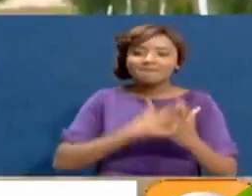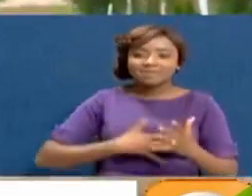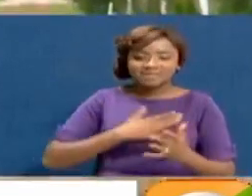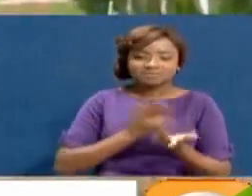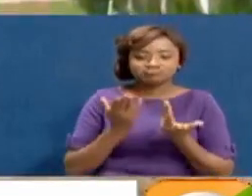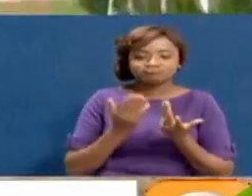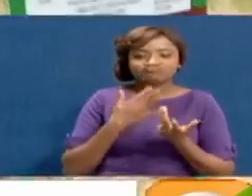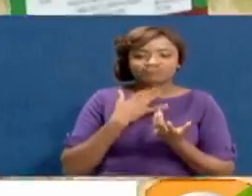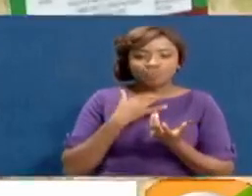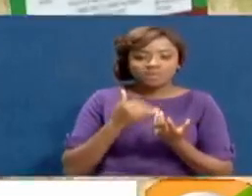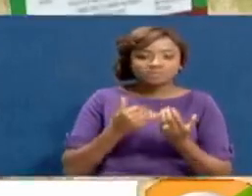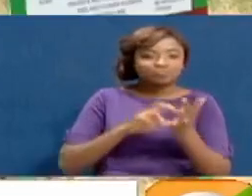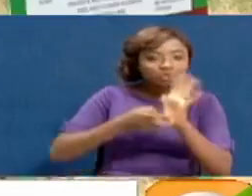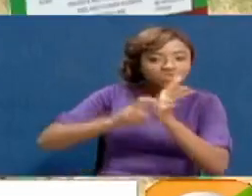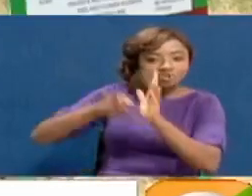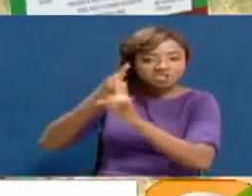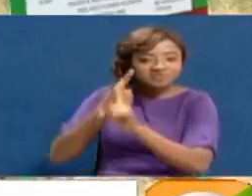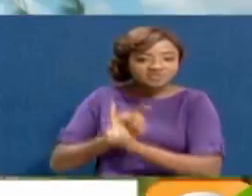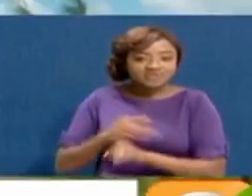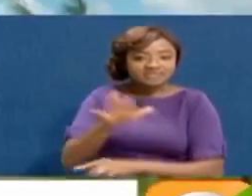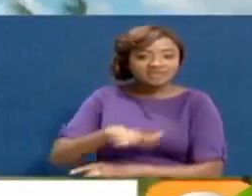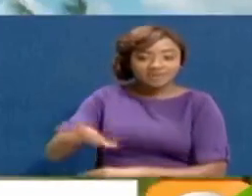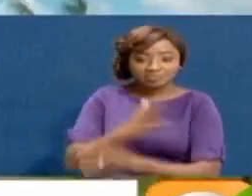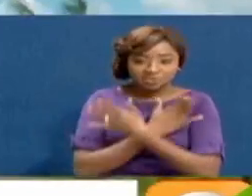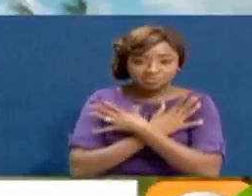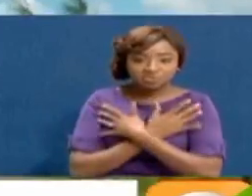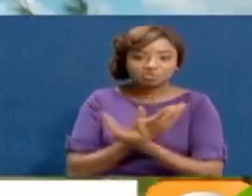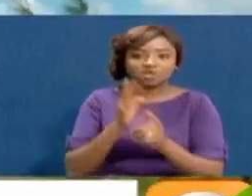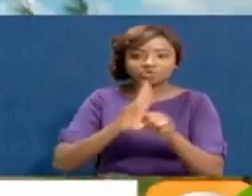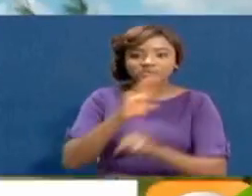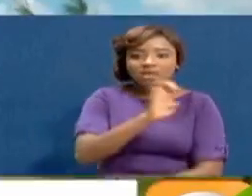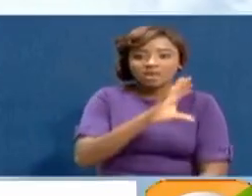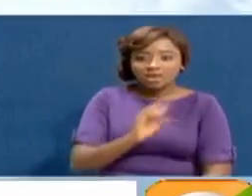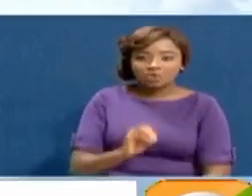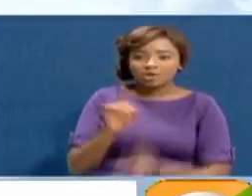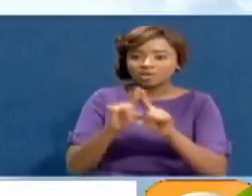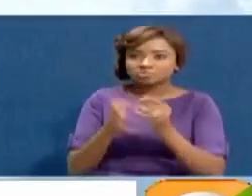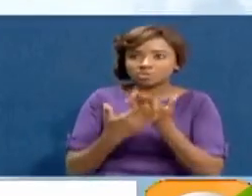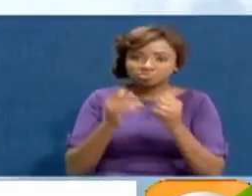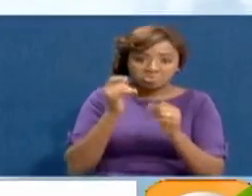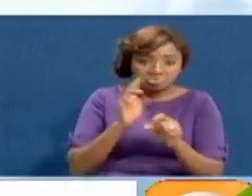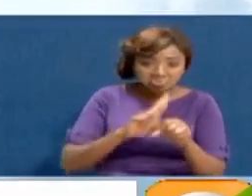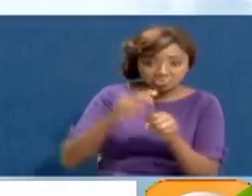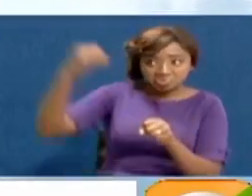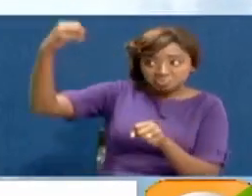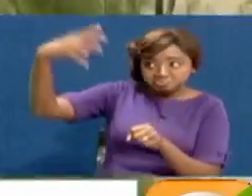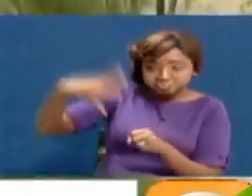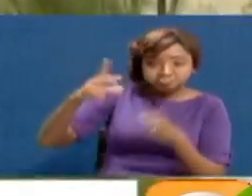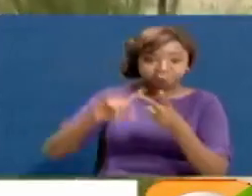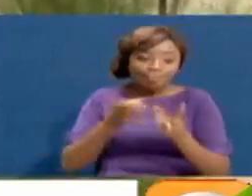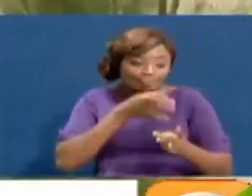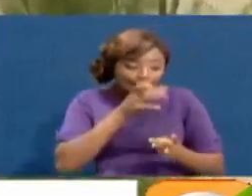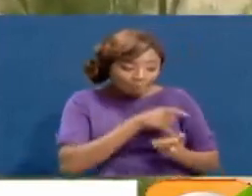their homes. Prospective homeowners settle for structures that can tap renewable energy like solar, harvest rainwater